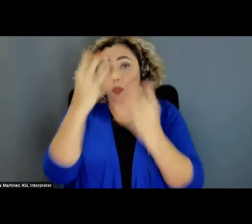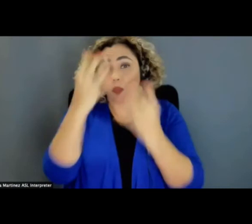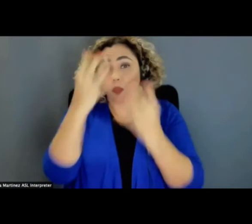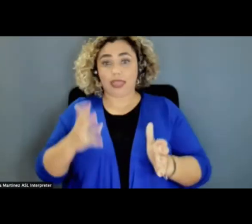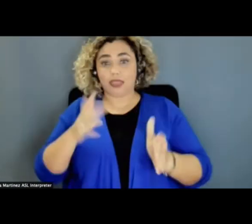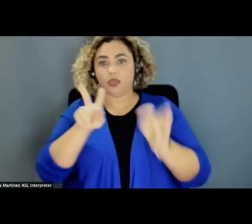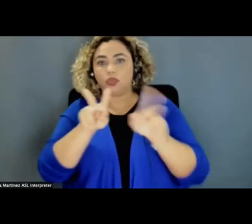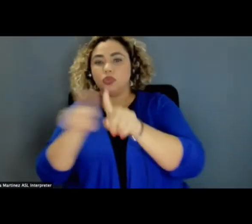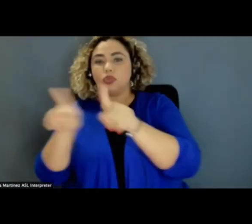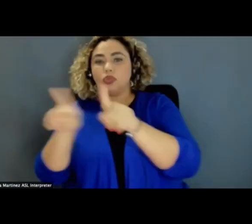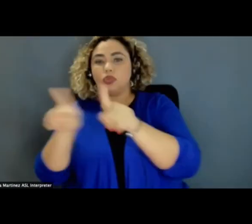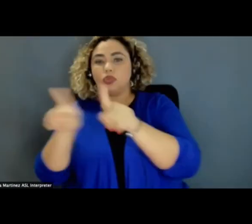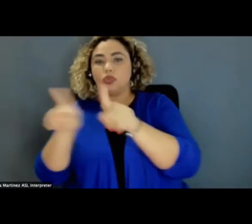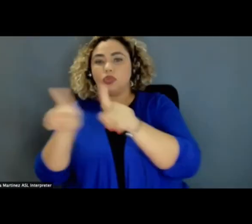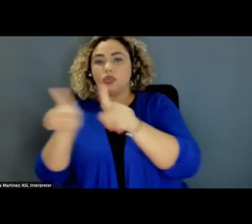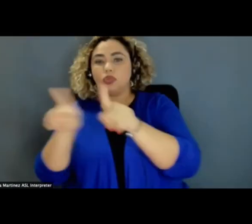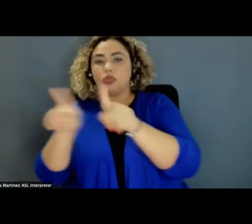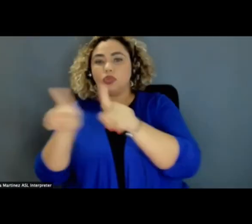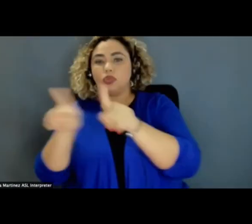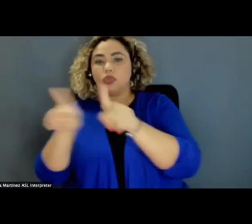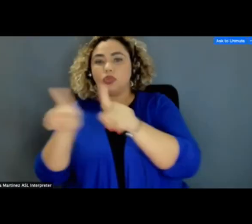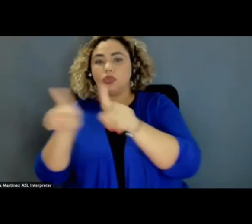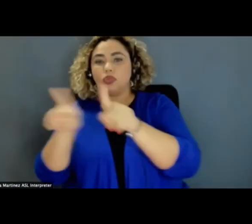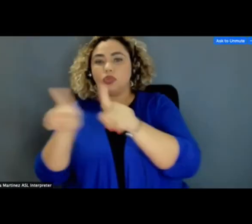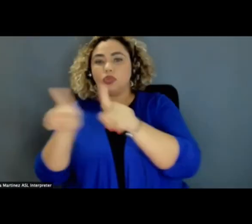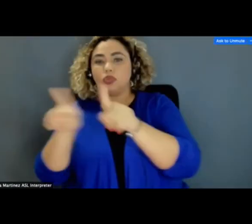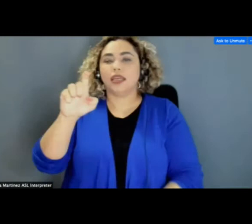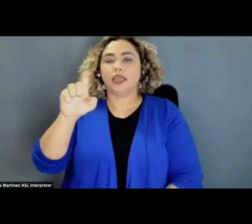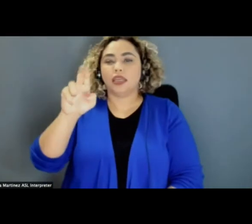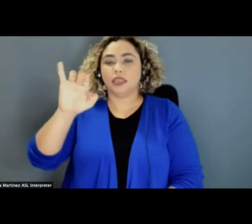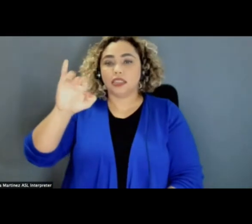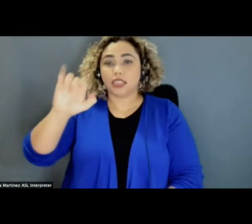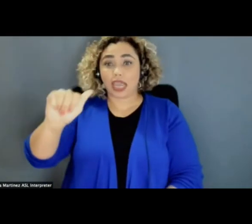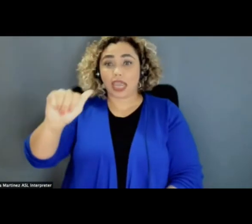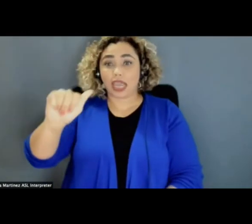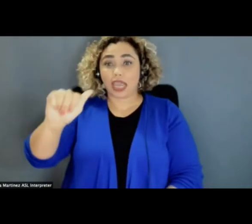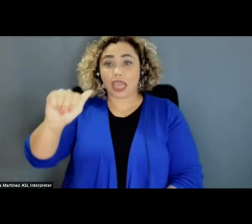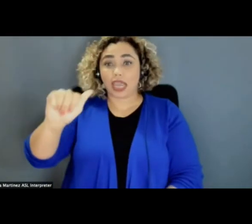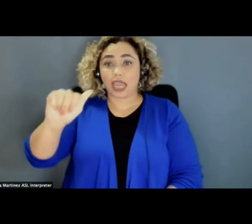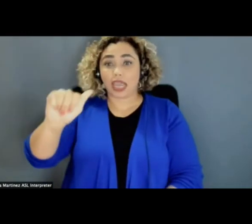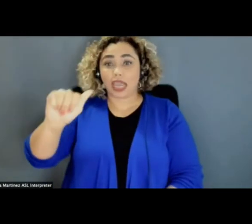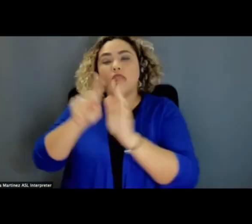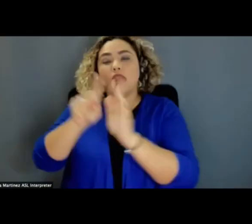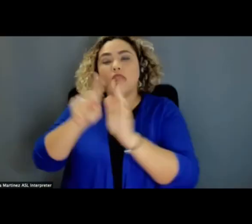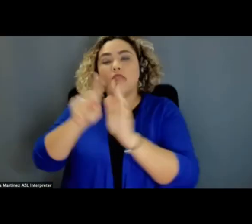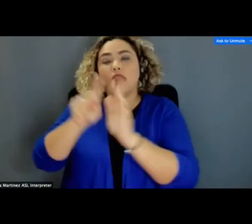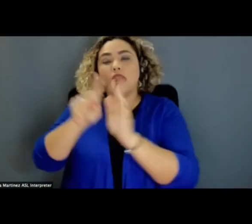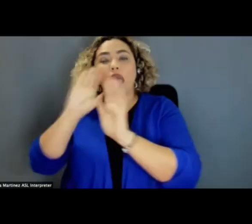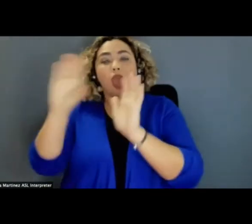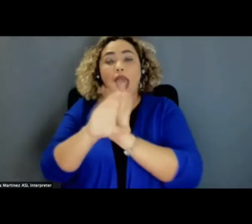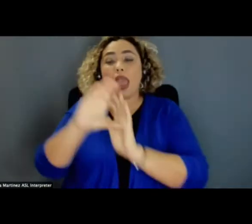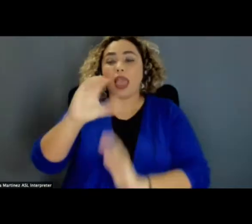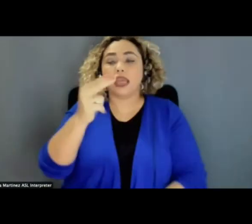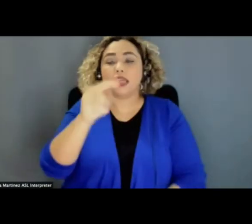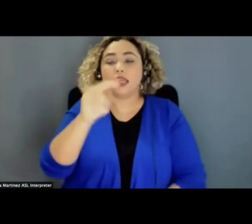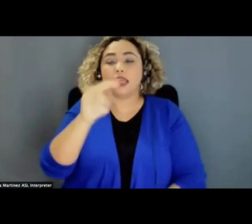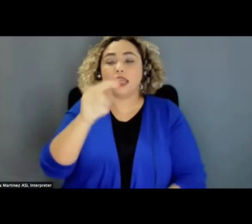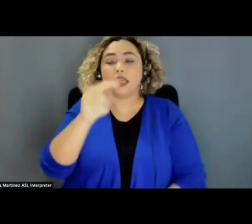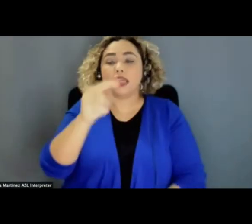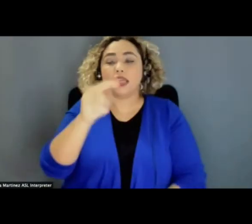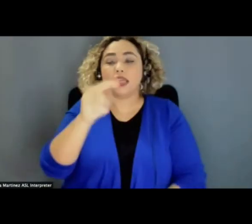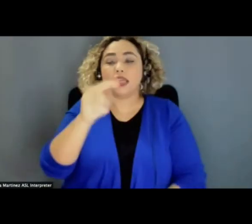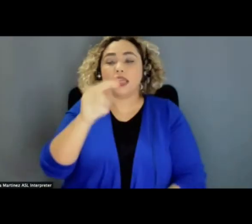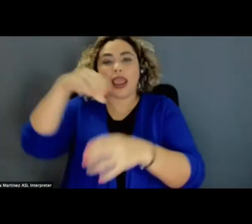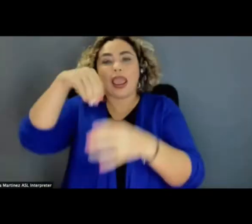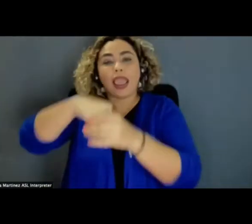a translation of the song Xênia sings in the video, along with images of Chanel's work in the event guide that